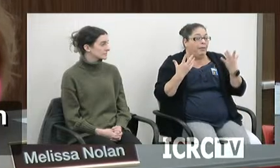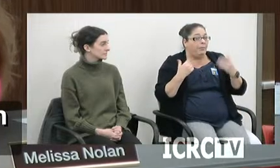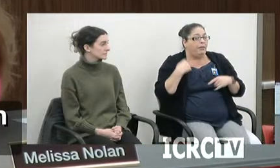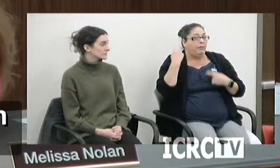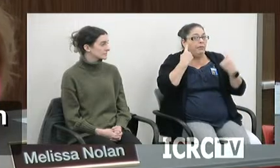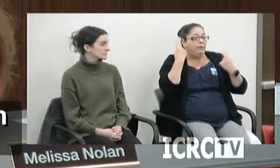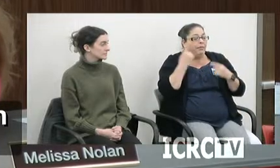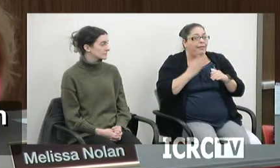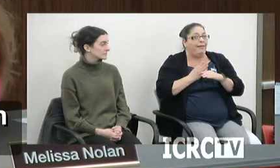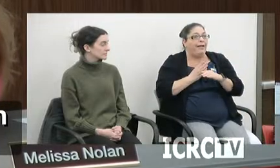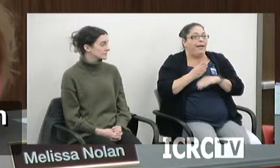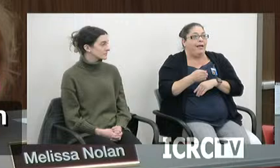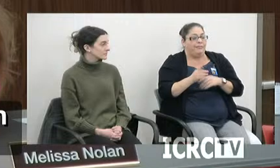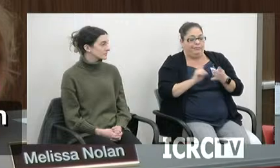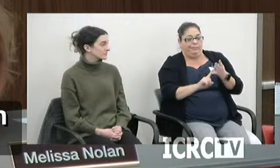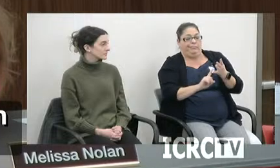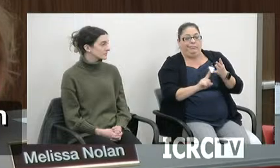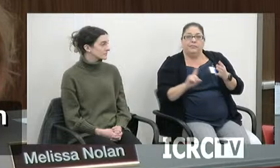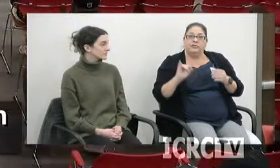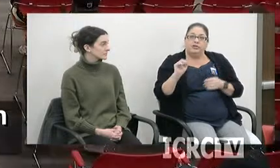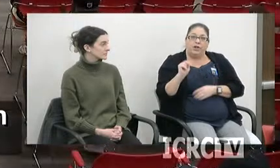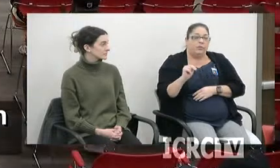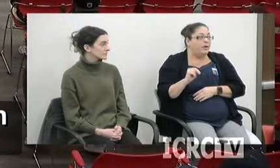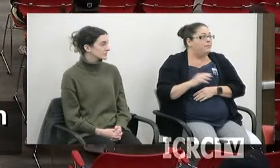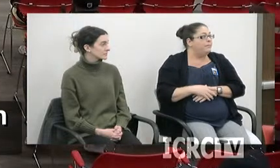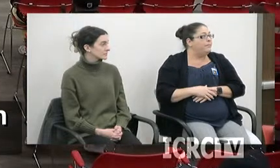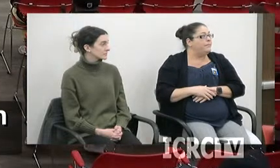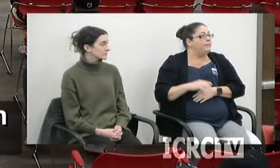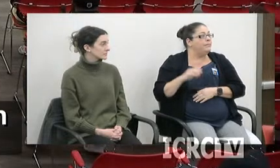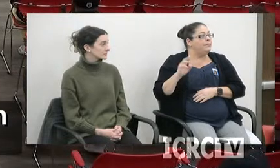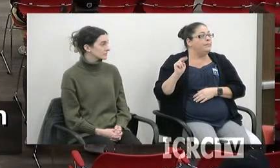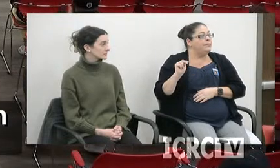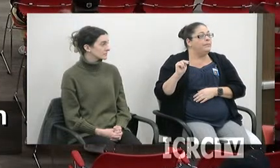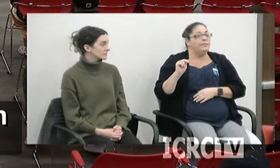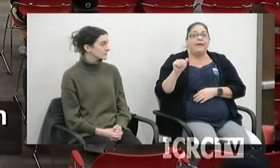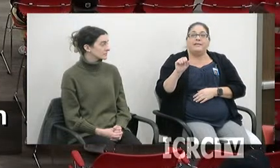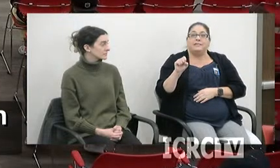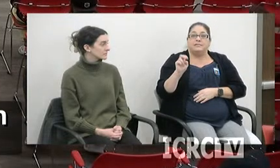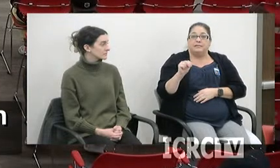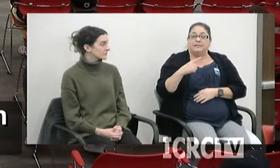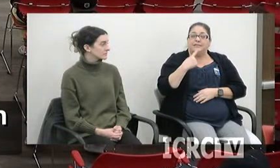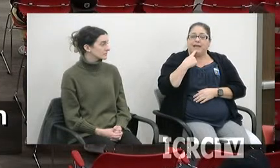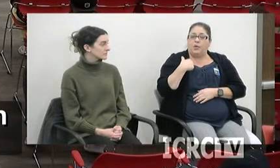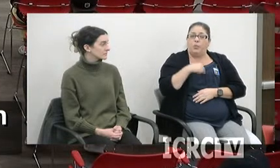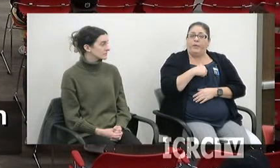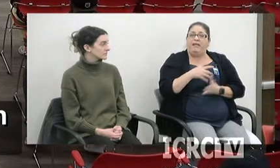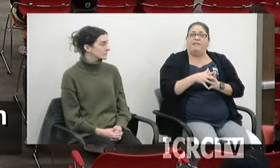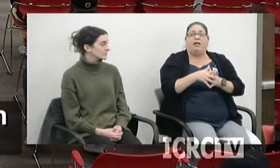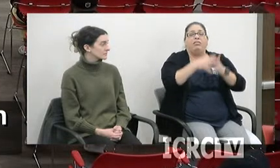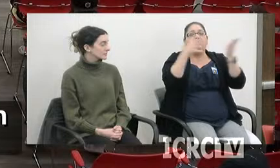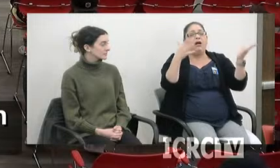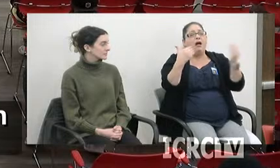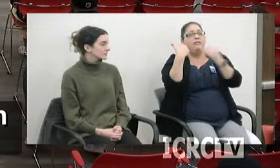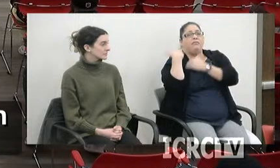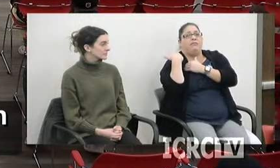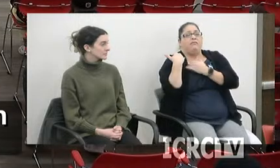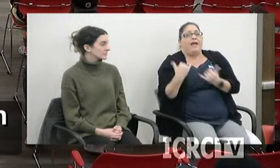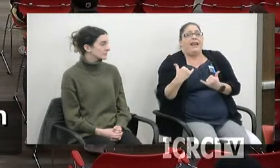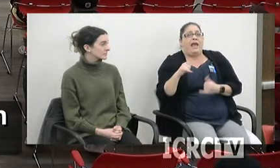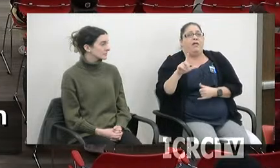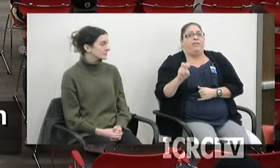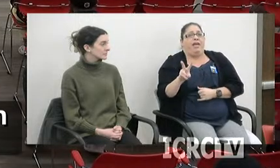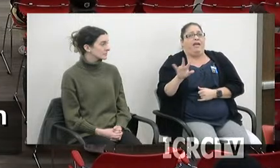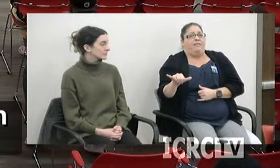on. I think that reevaluating might be a good idea. We have a lot on our plate right now with the levy,